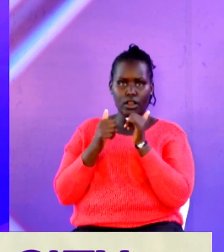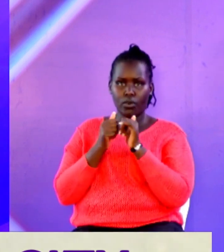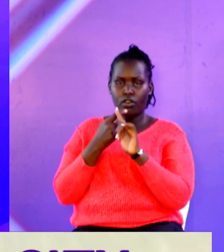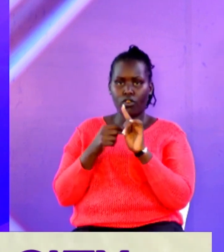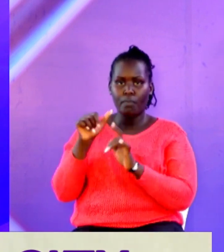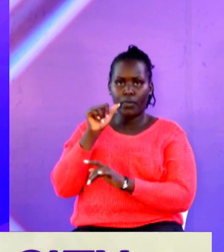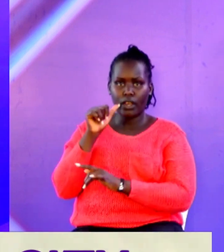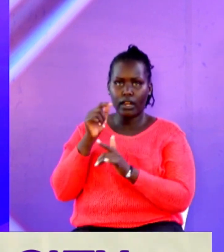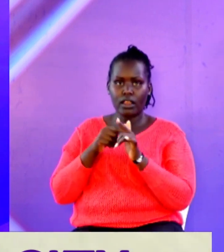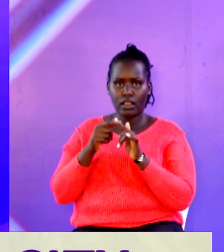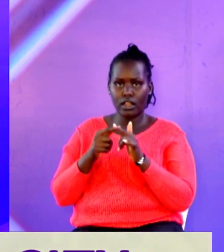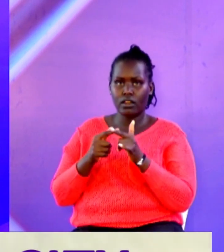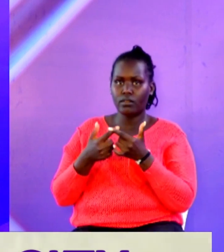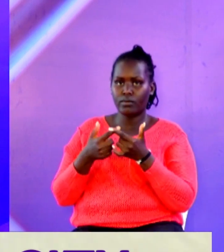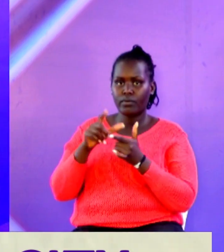England. St. Louis